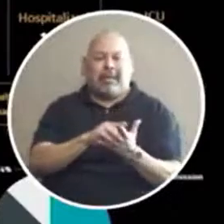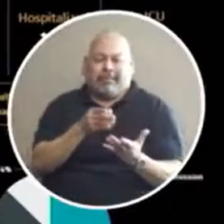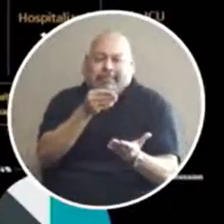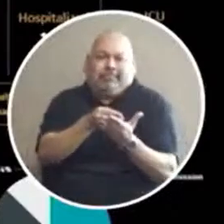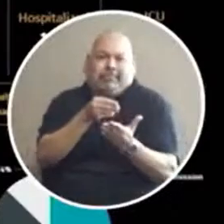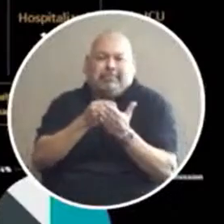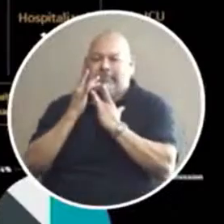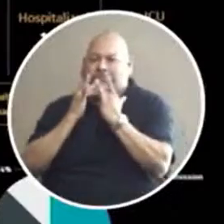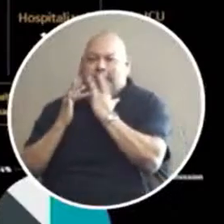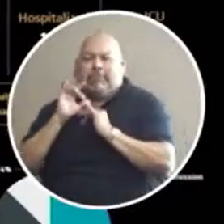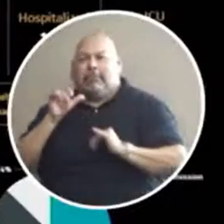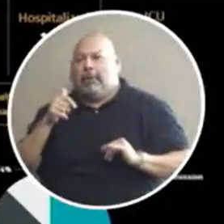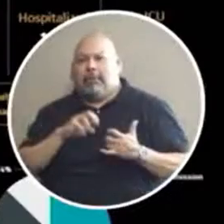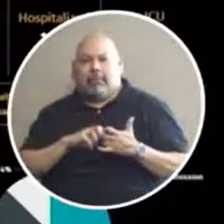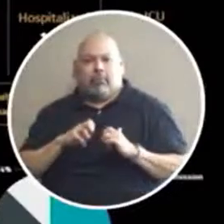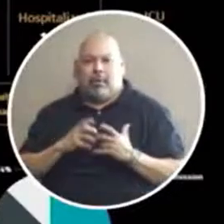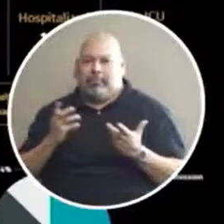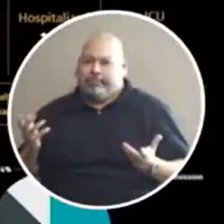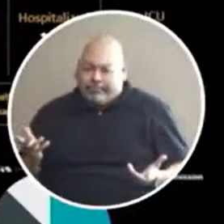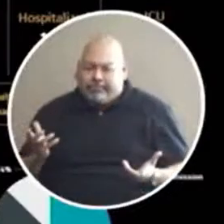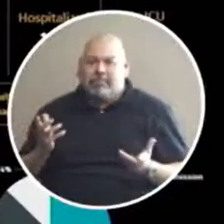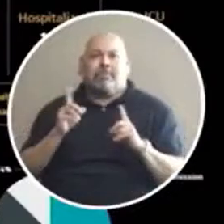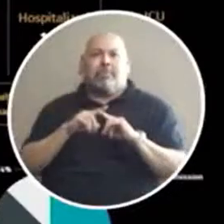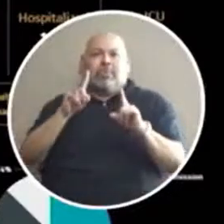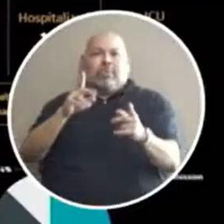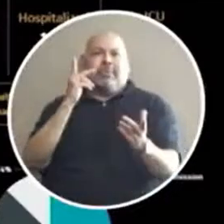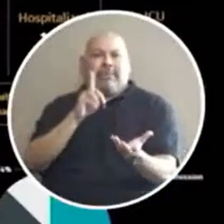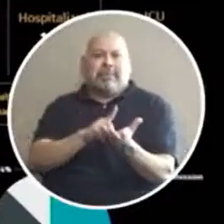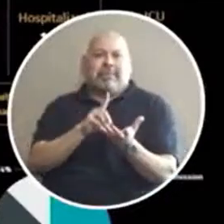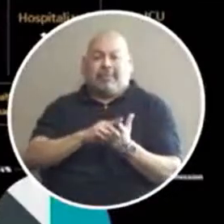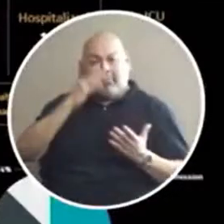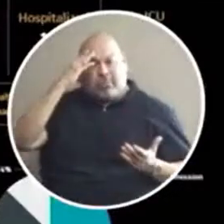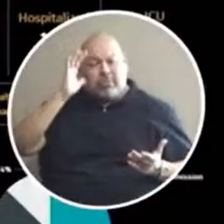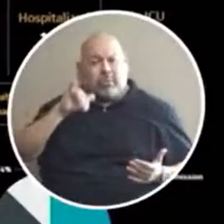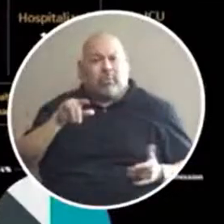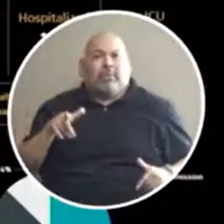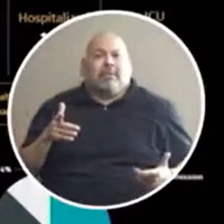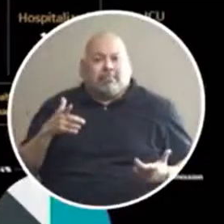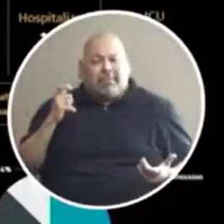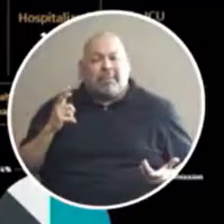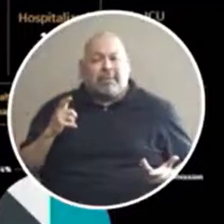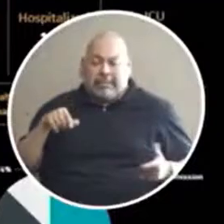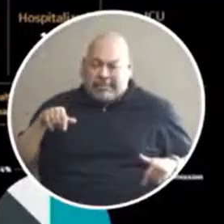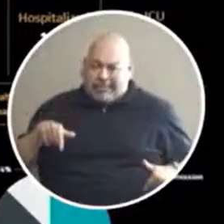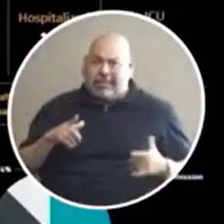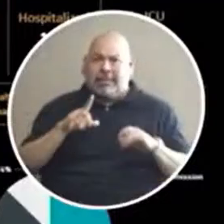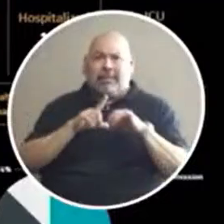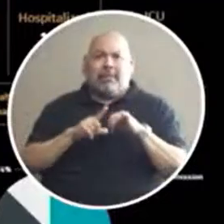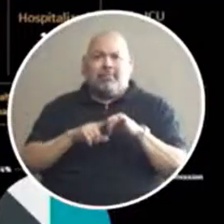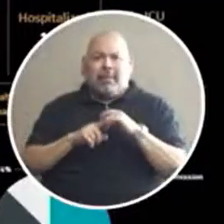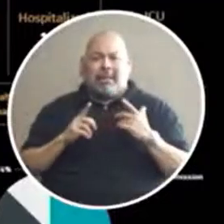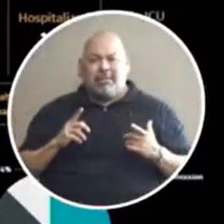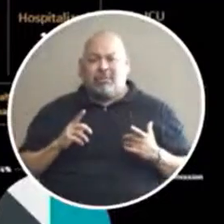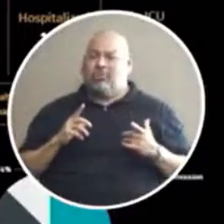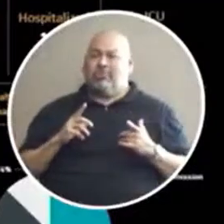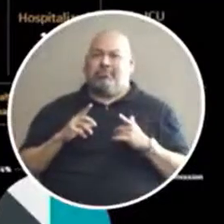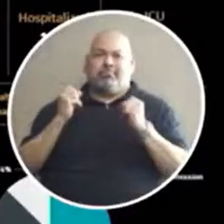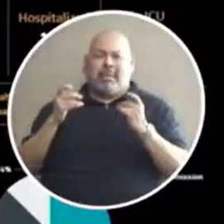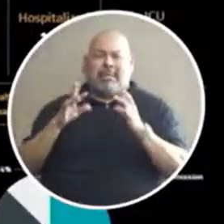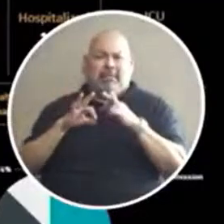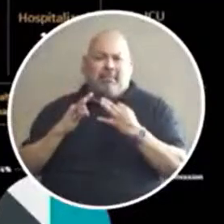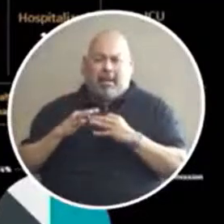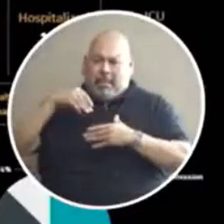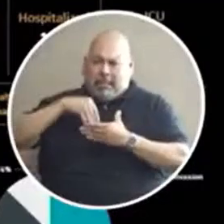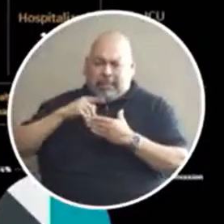economic reasons or some other social determinants of health. And we know that, especially in parts of the county, there are multi-generational